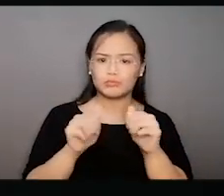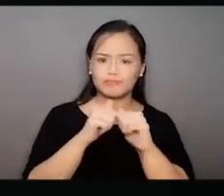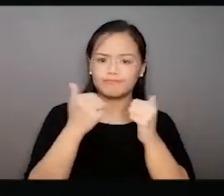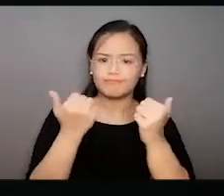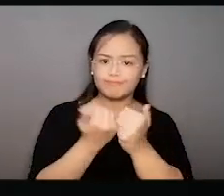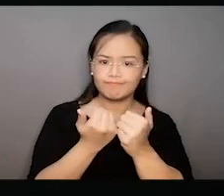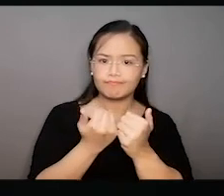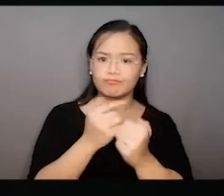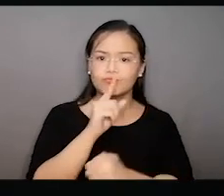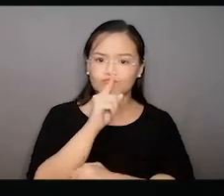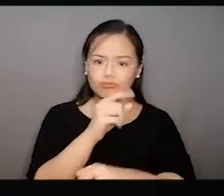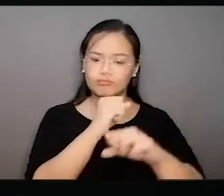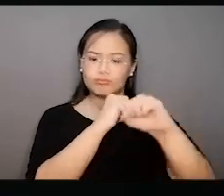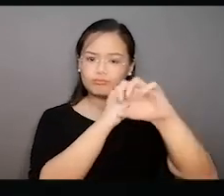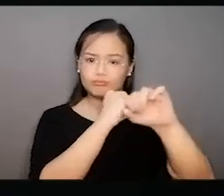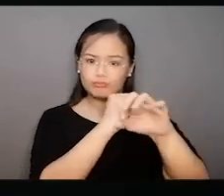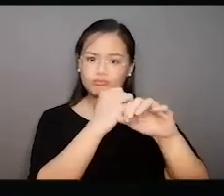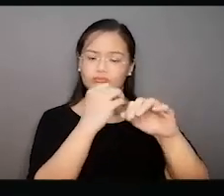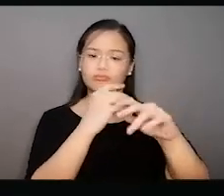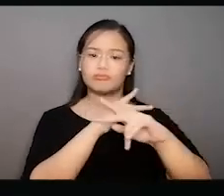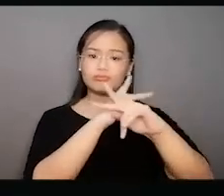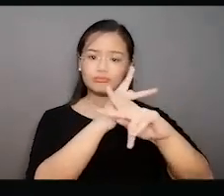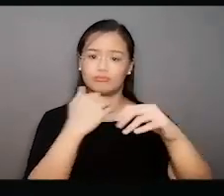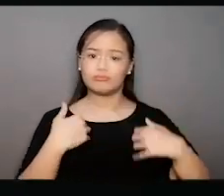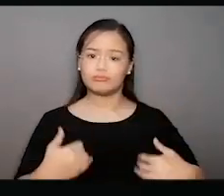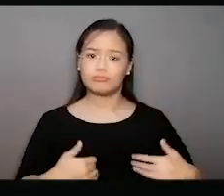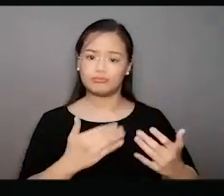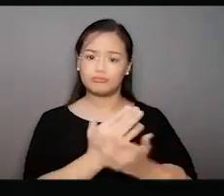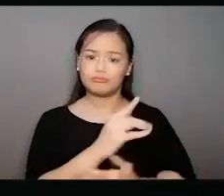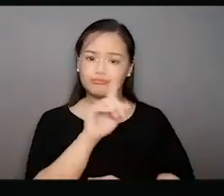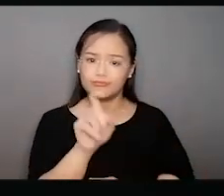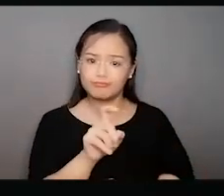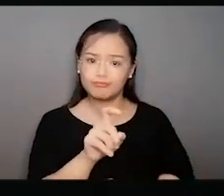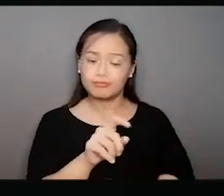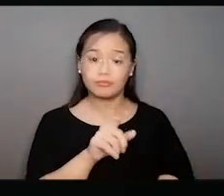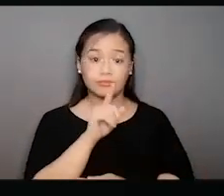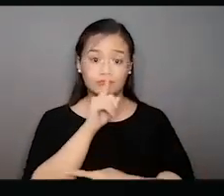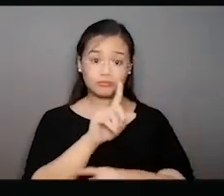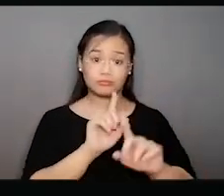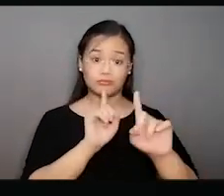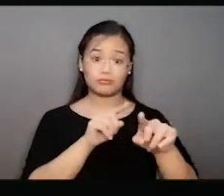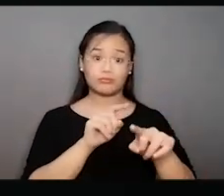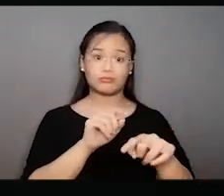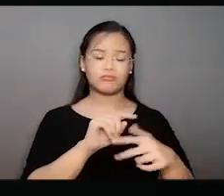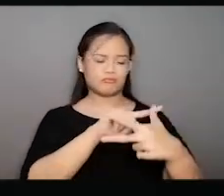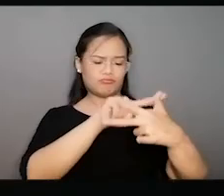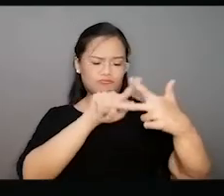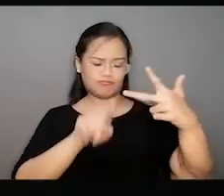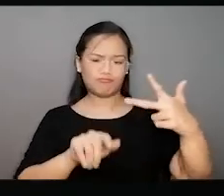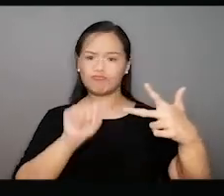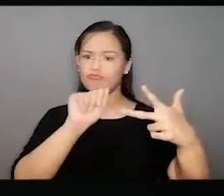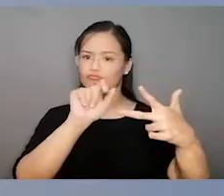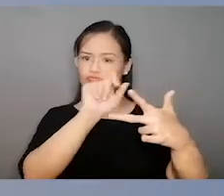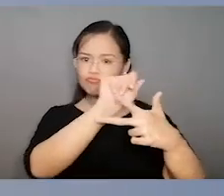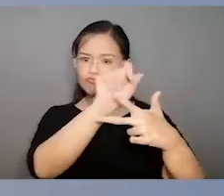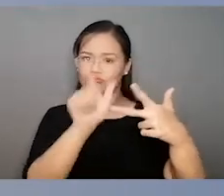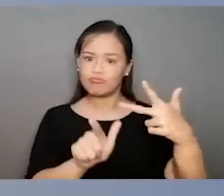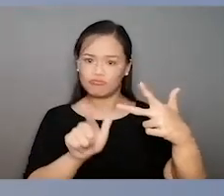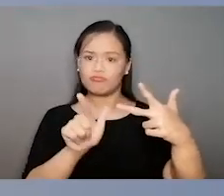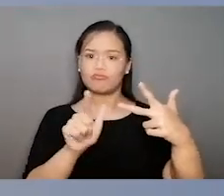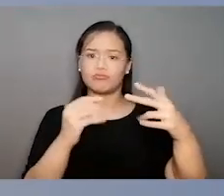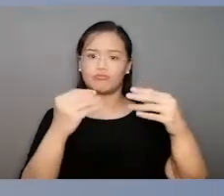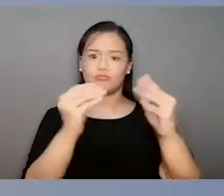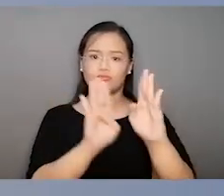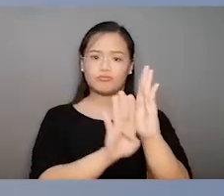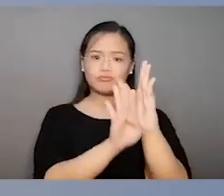protect human rights? The answer actually is all 3 branches of government.